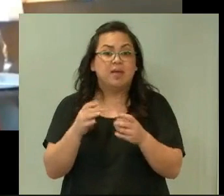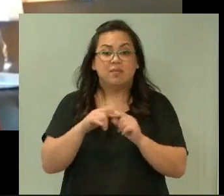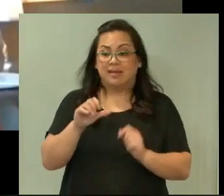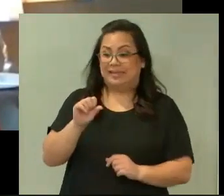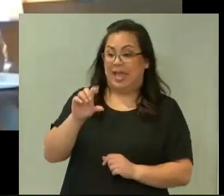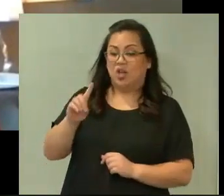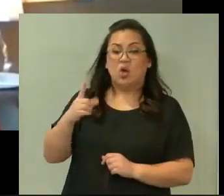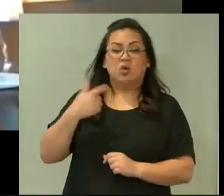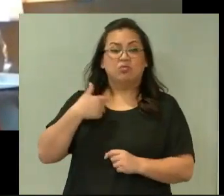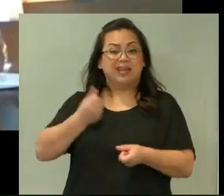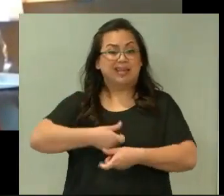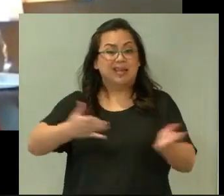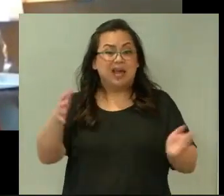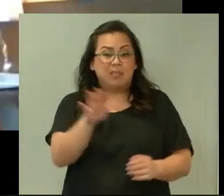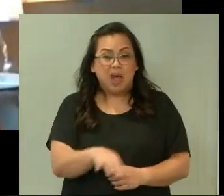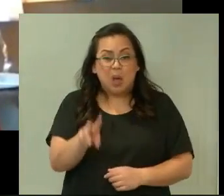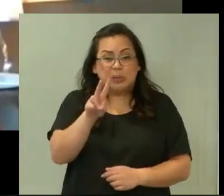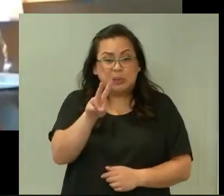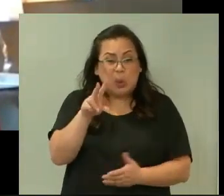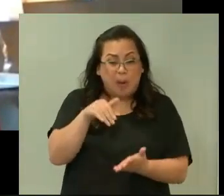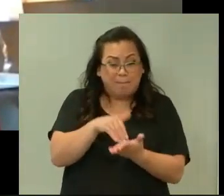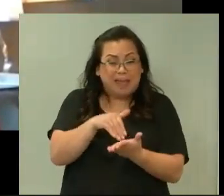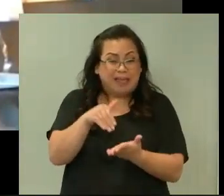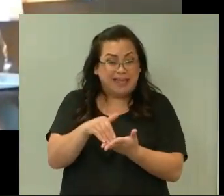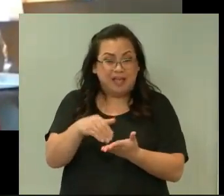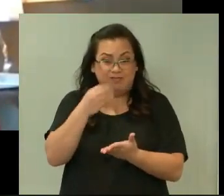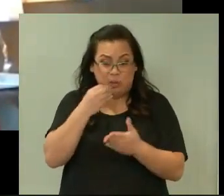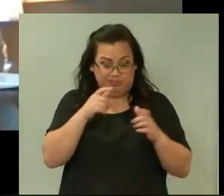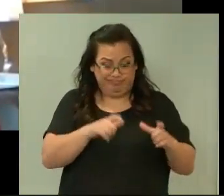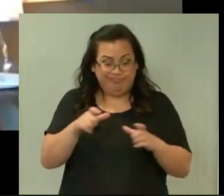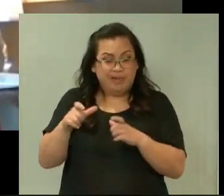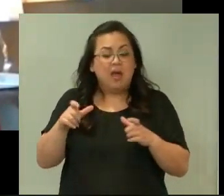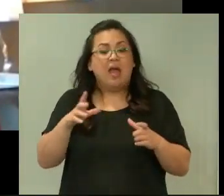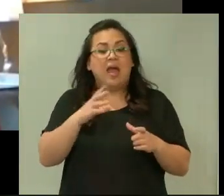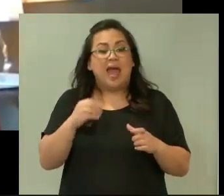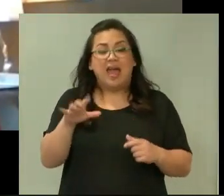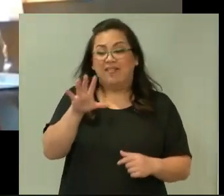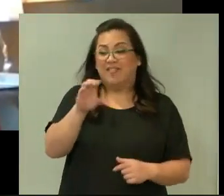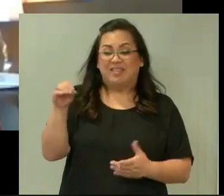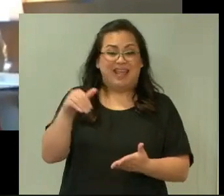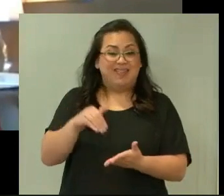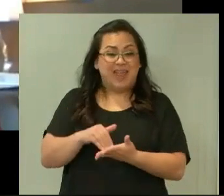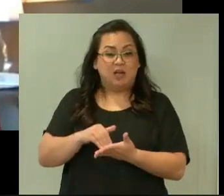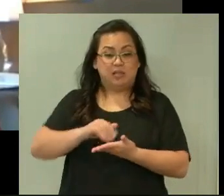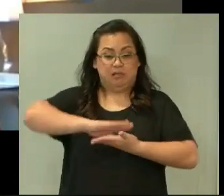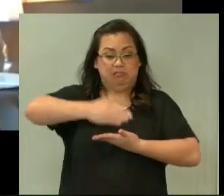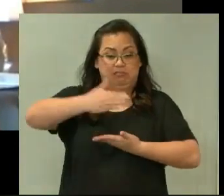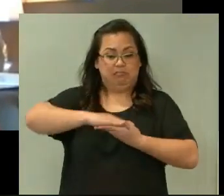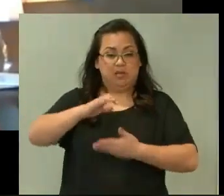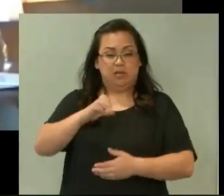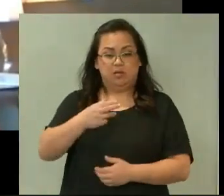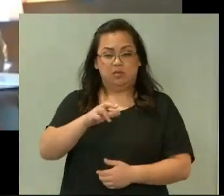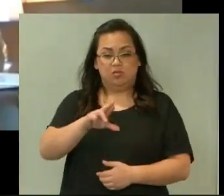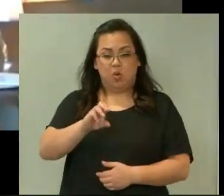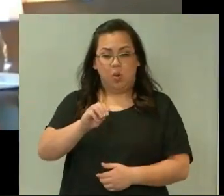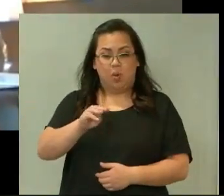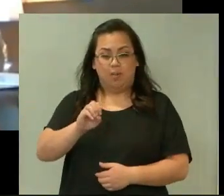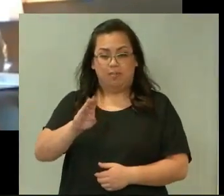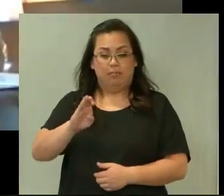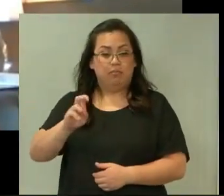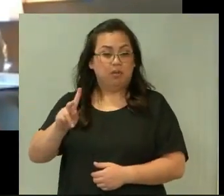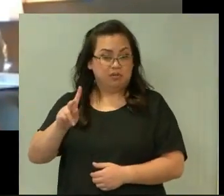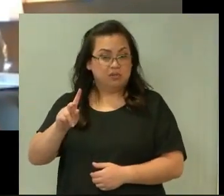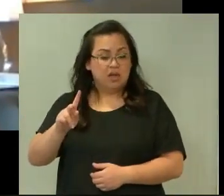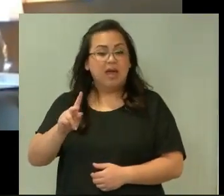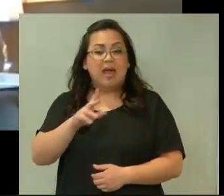distributed close to 2 million meals and more than 50,000 Chromebook computers. And